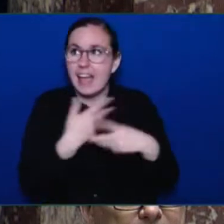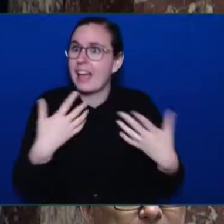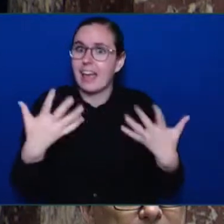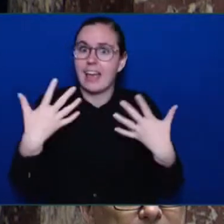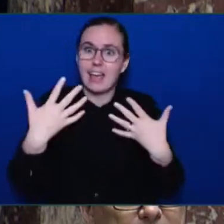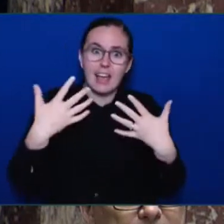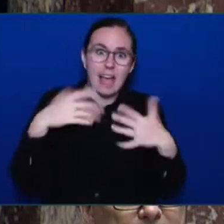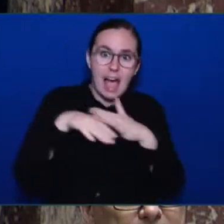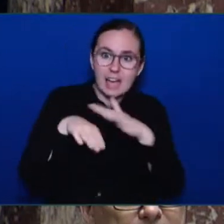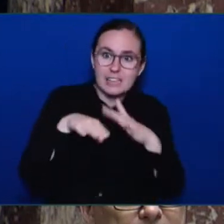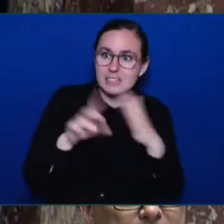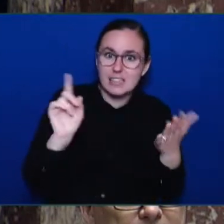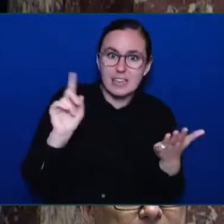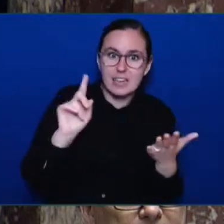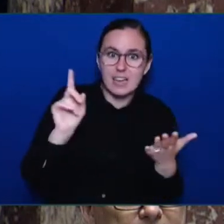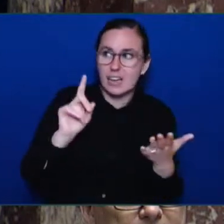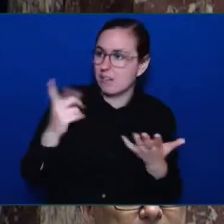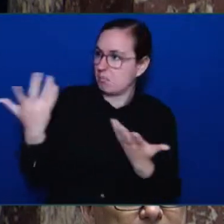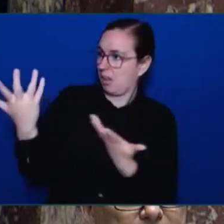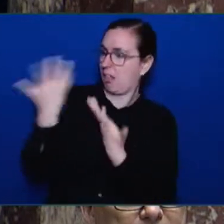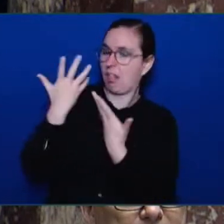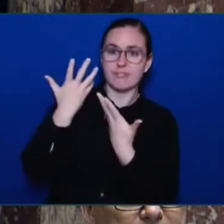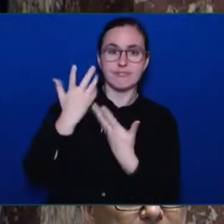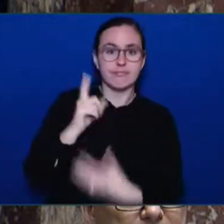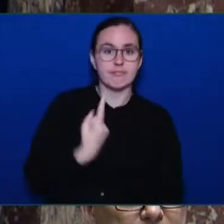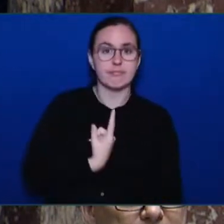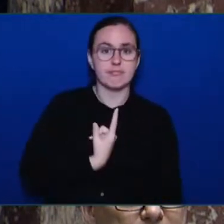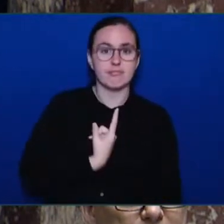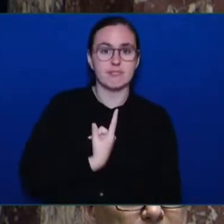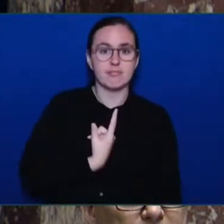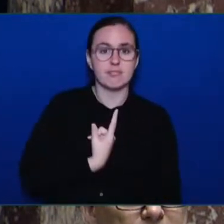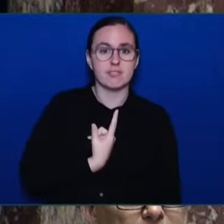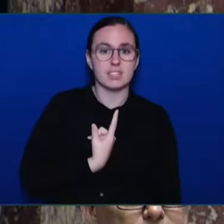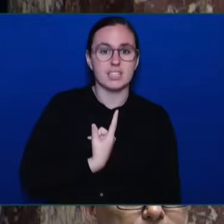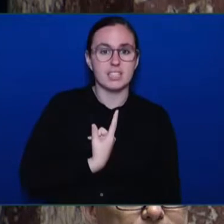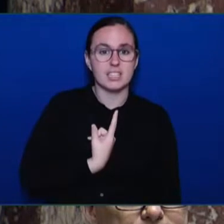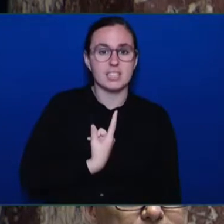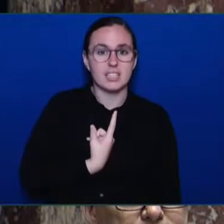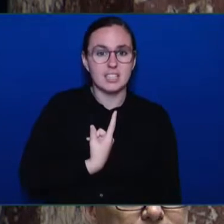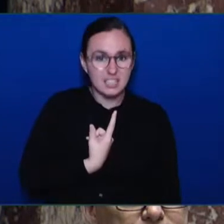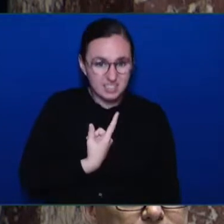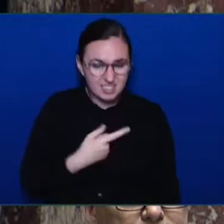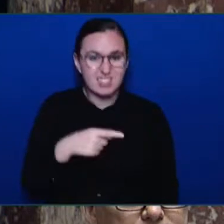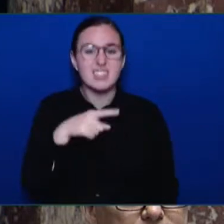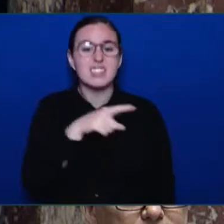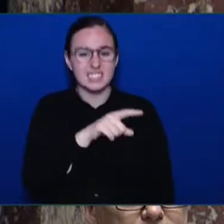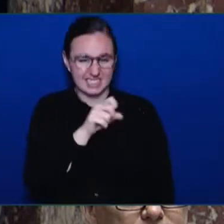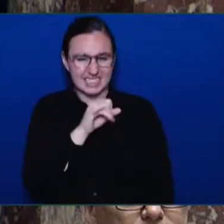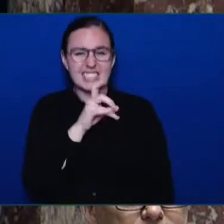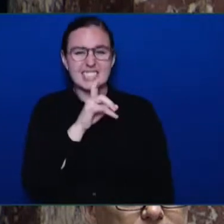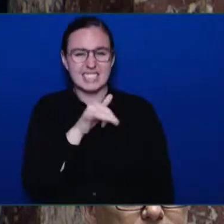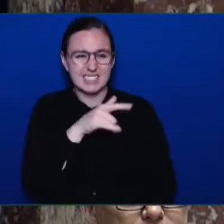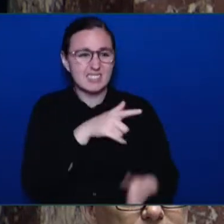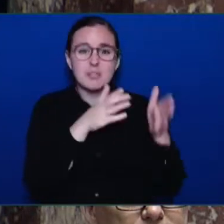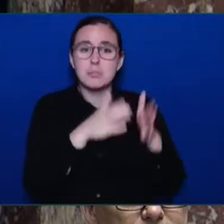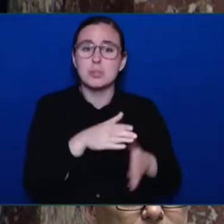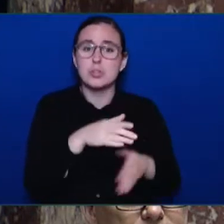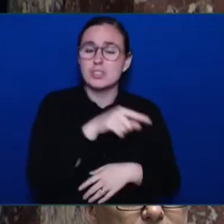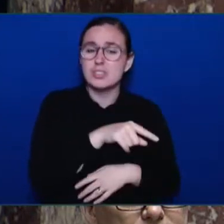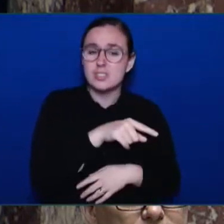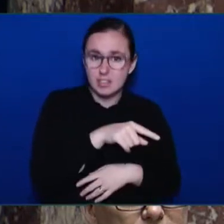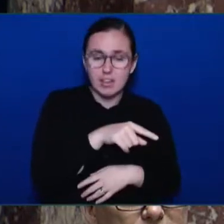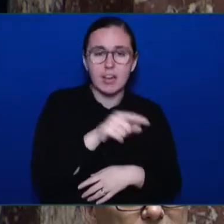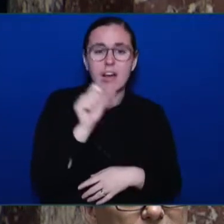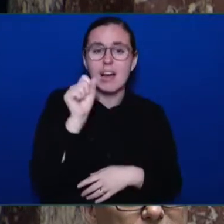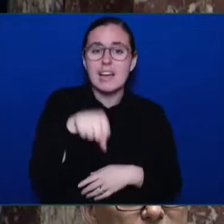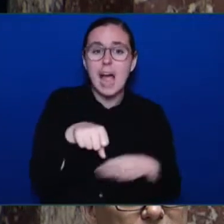hung a shingle. For $2,400 annually, you can get primary health care services not covered by